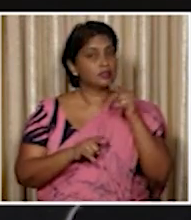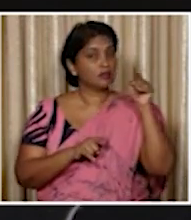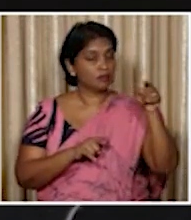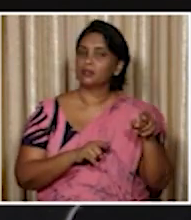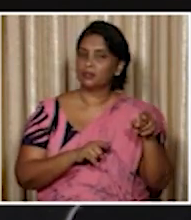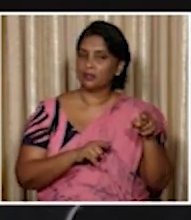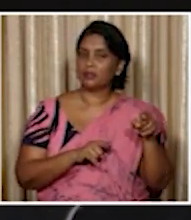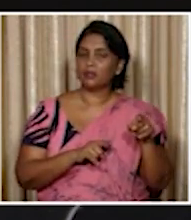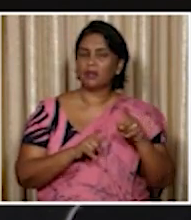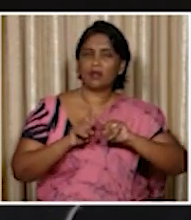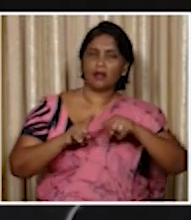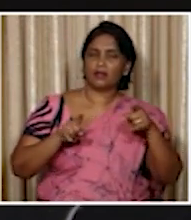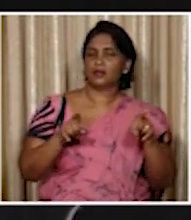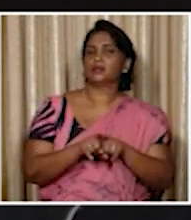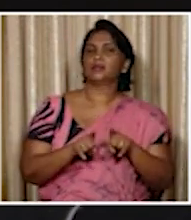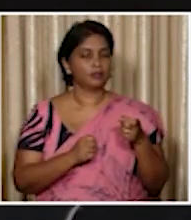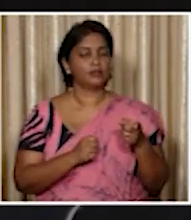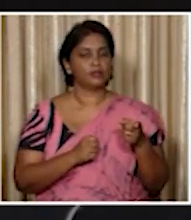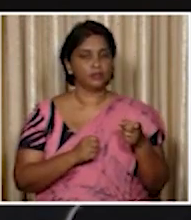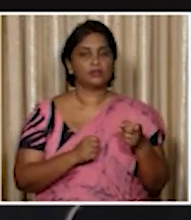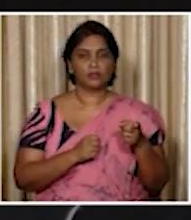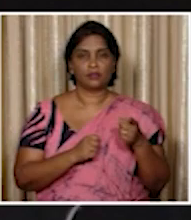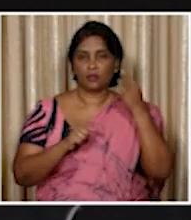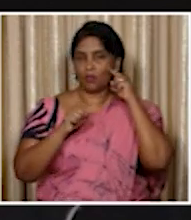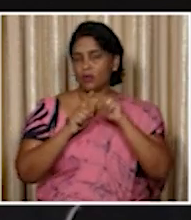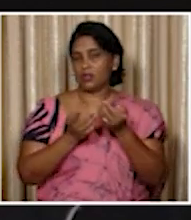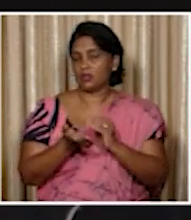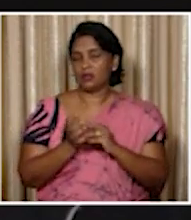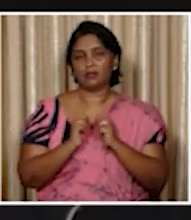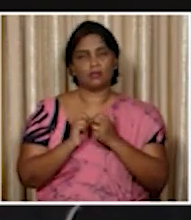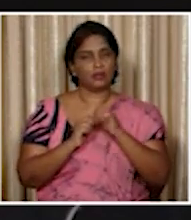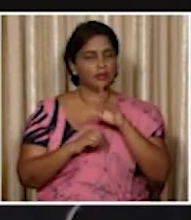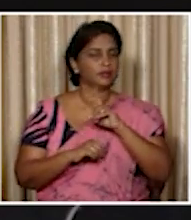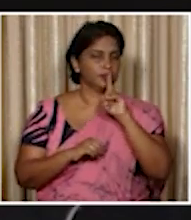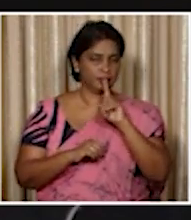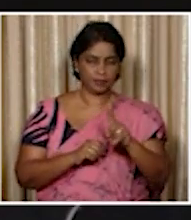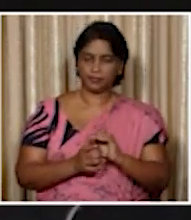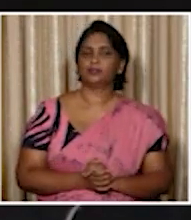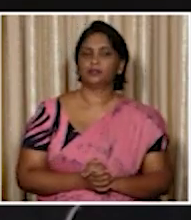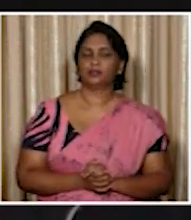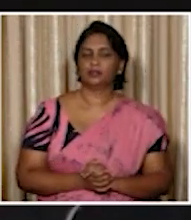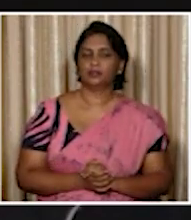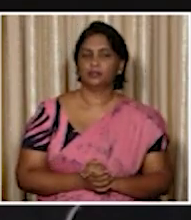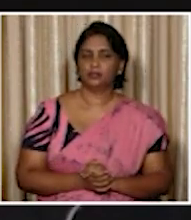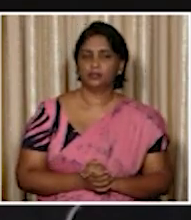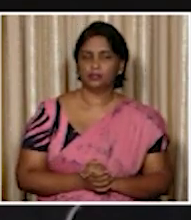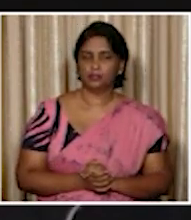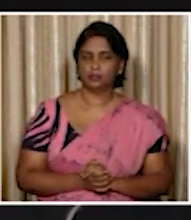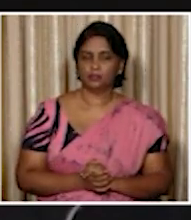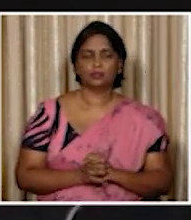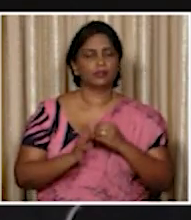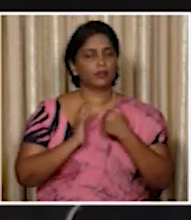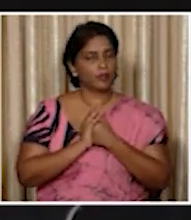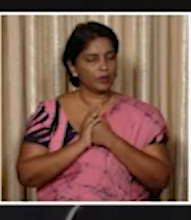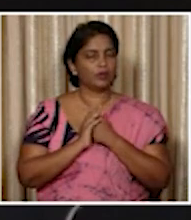matters, I would first of all, before we put the blame squarely at the Speaker,